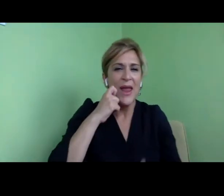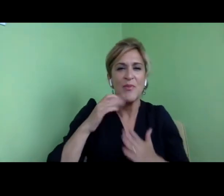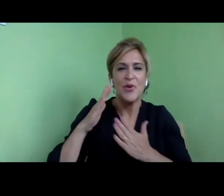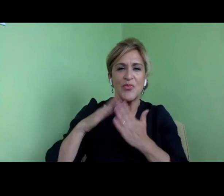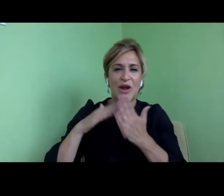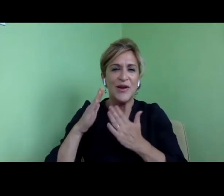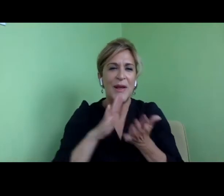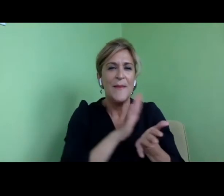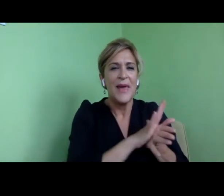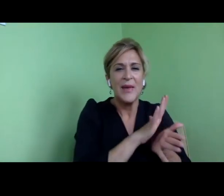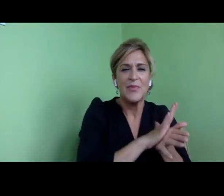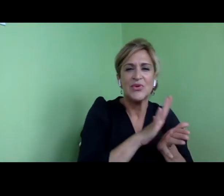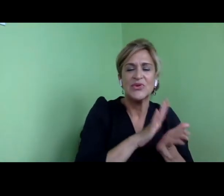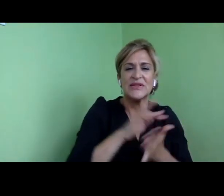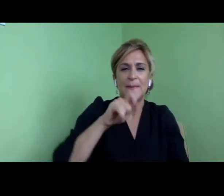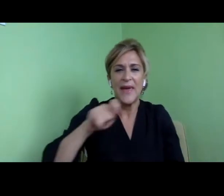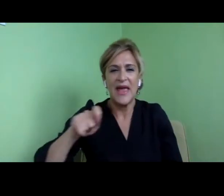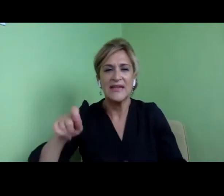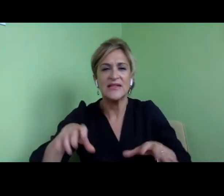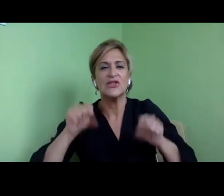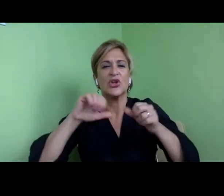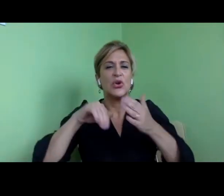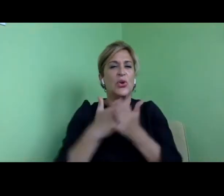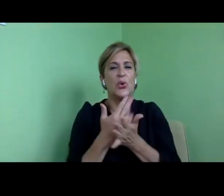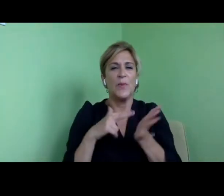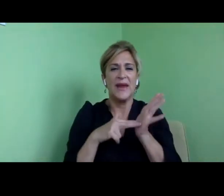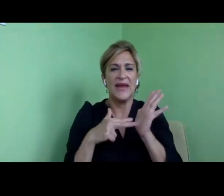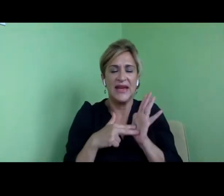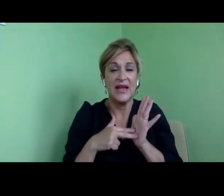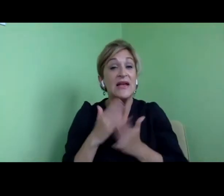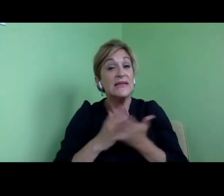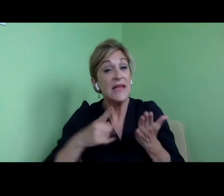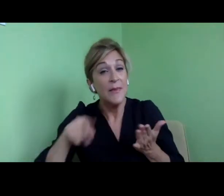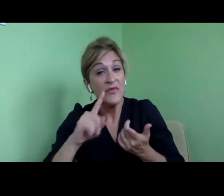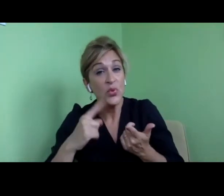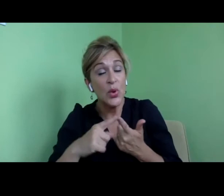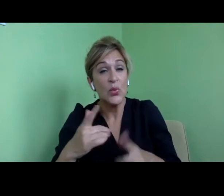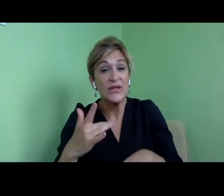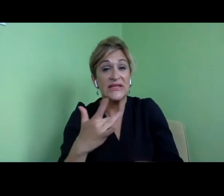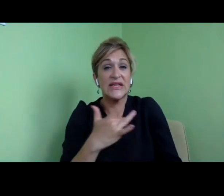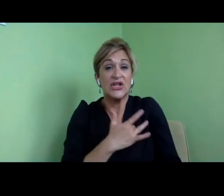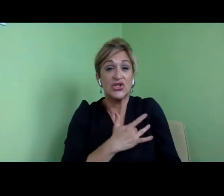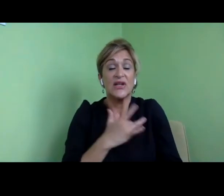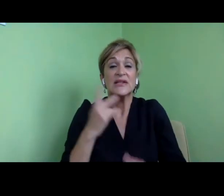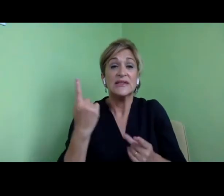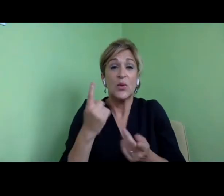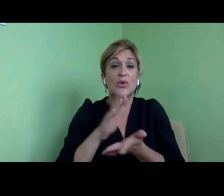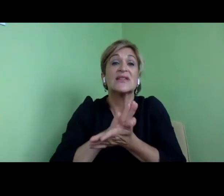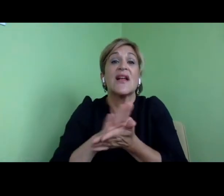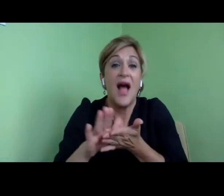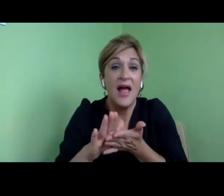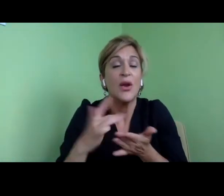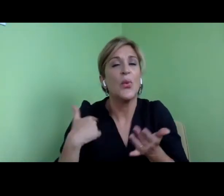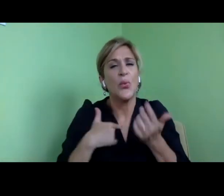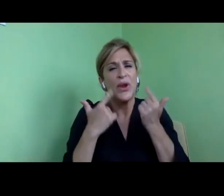papers, pens, took on new meaning. Some of us, when we were touched, or someone was actually kind, we cried.